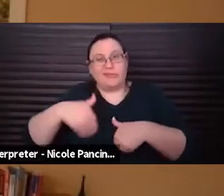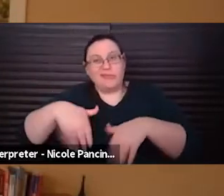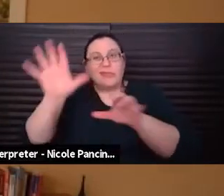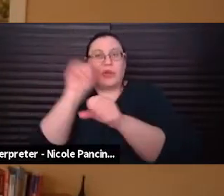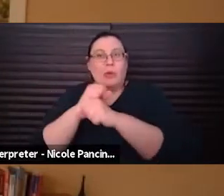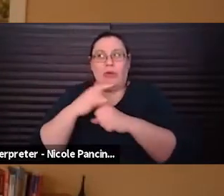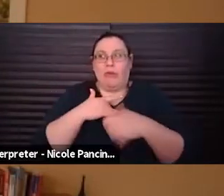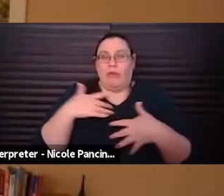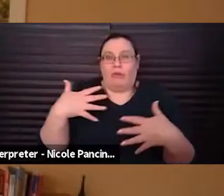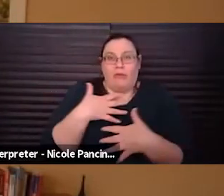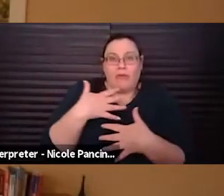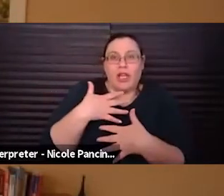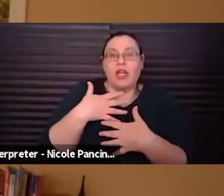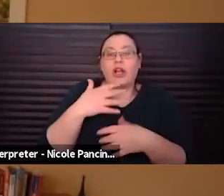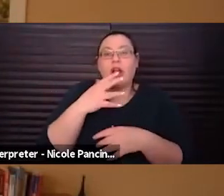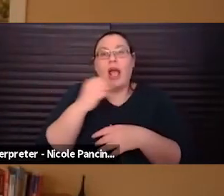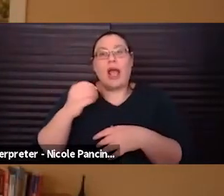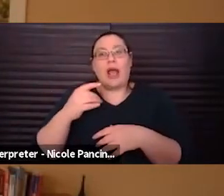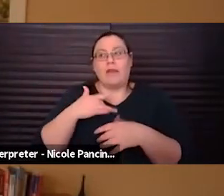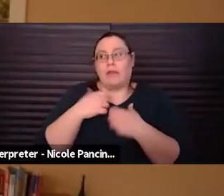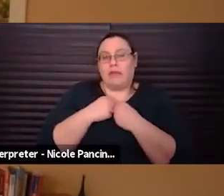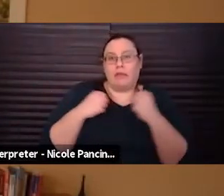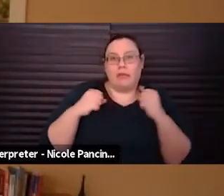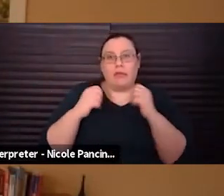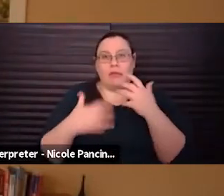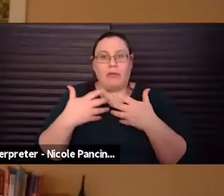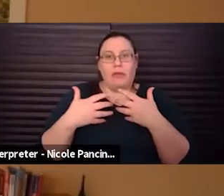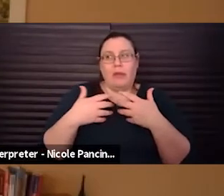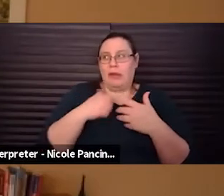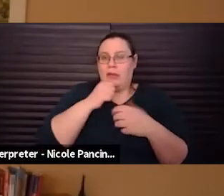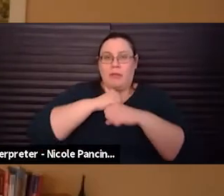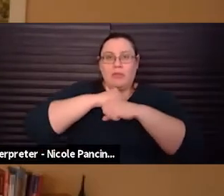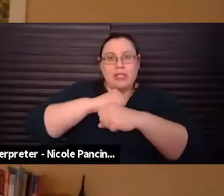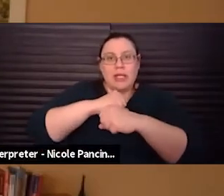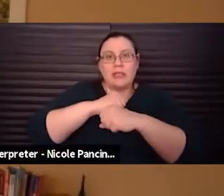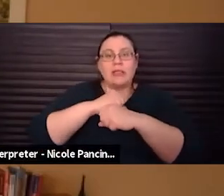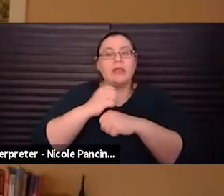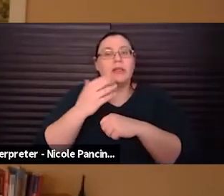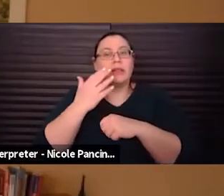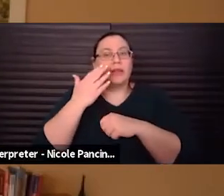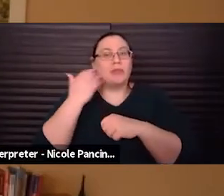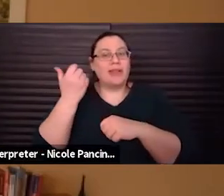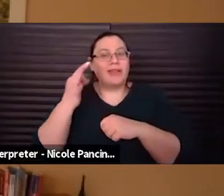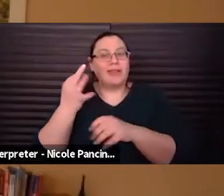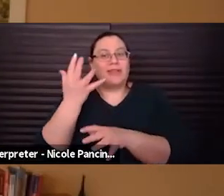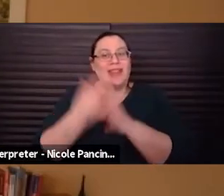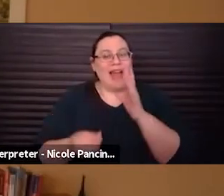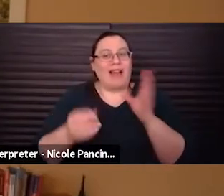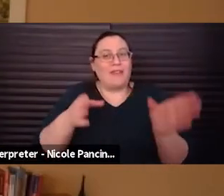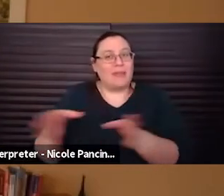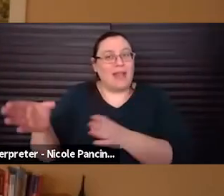fear and feel vulnerable and unprotected because of the lack of a plan.